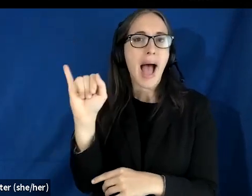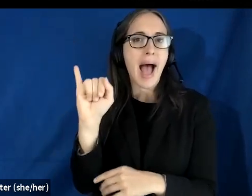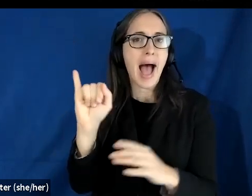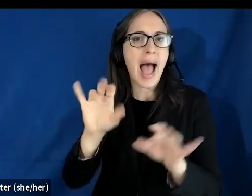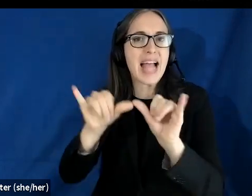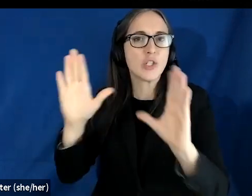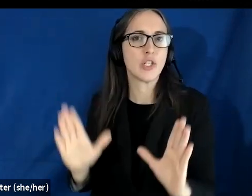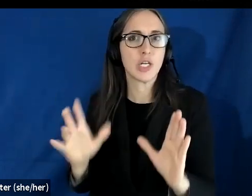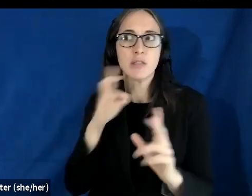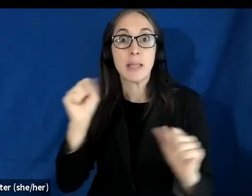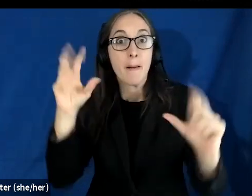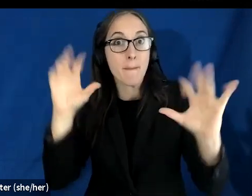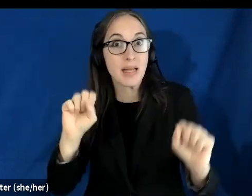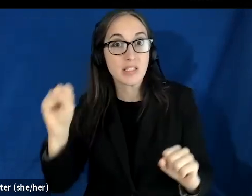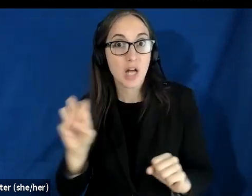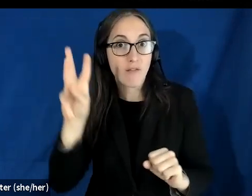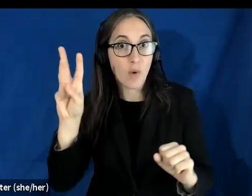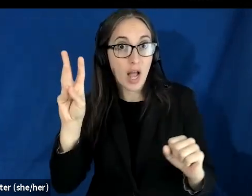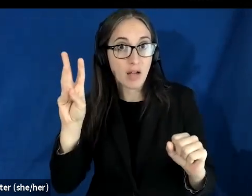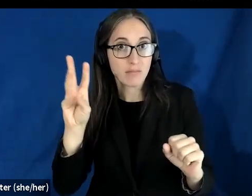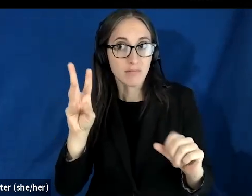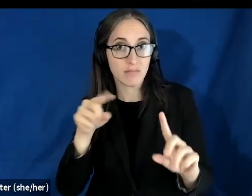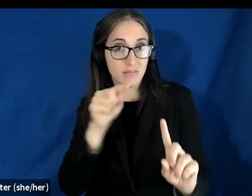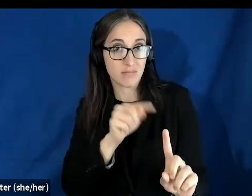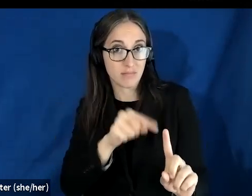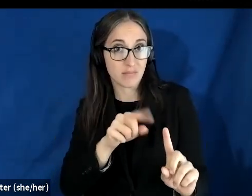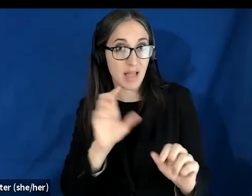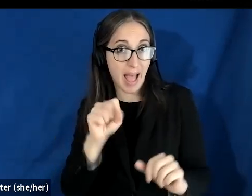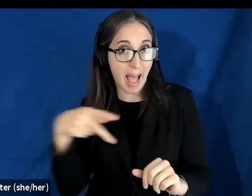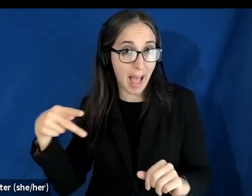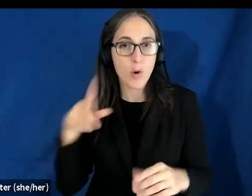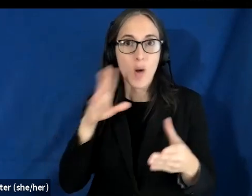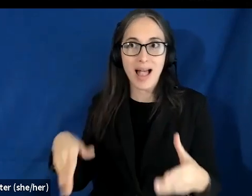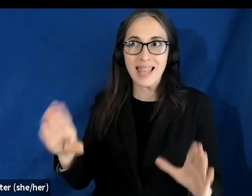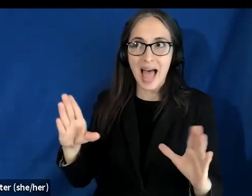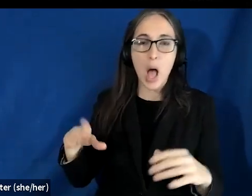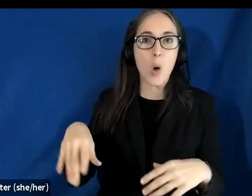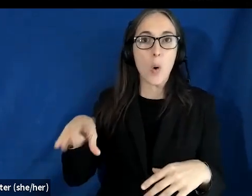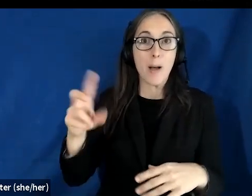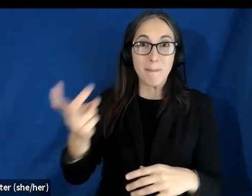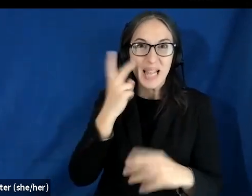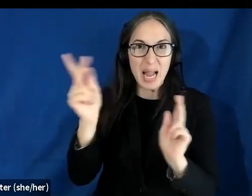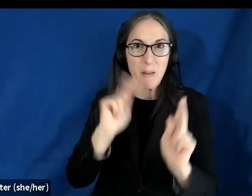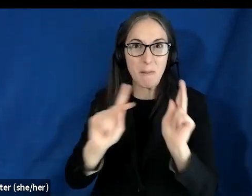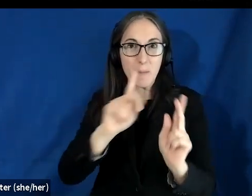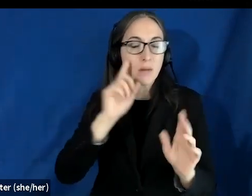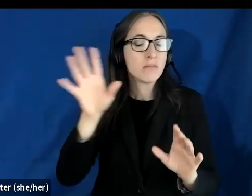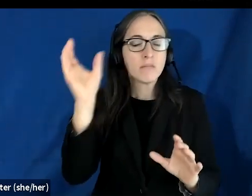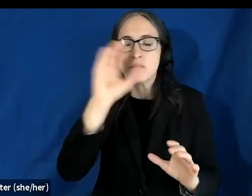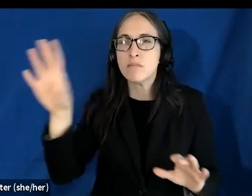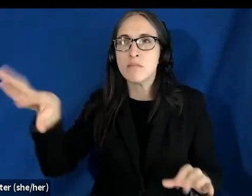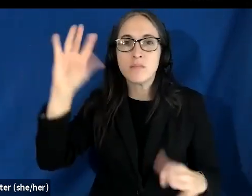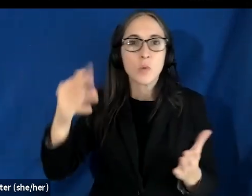application that's going to let even blind people to discover new stars and new planets. I mean, how amazing is that?